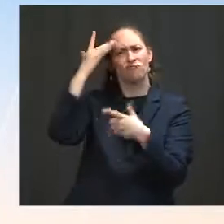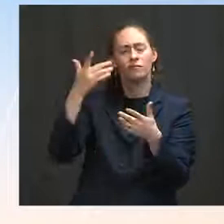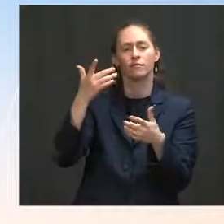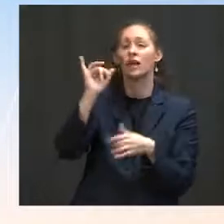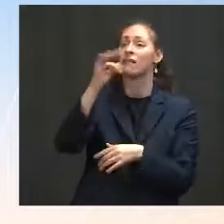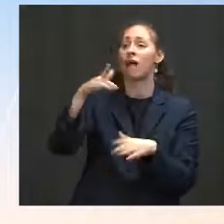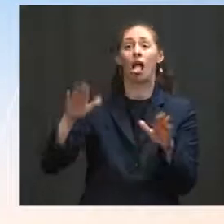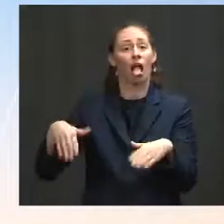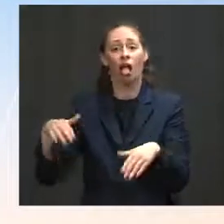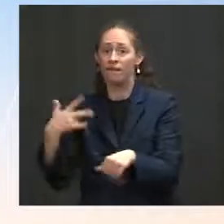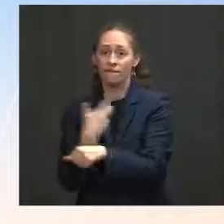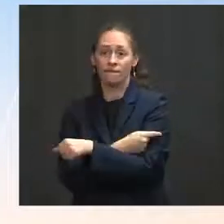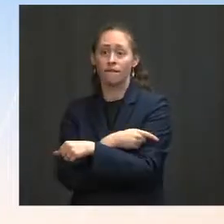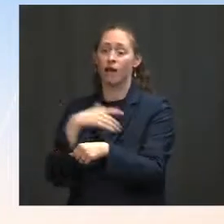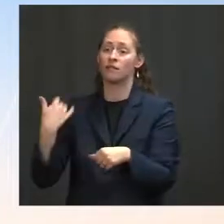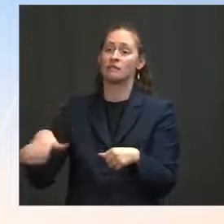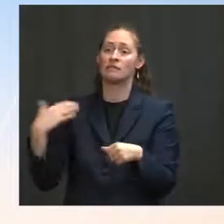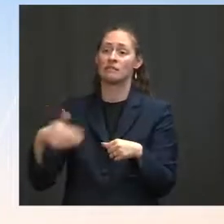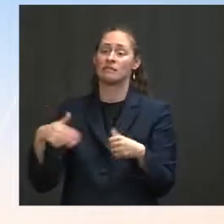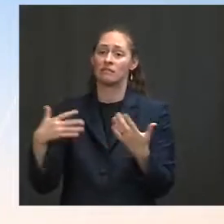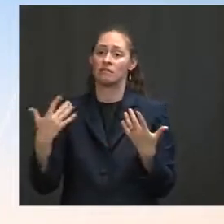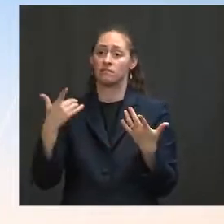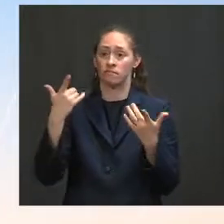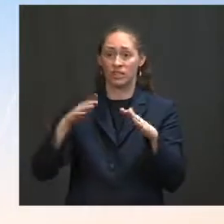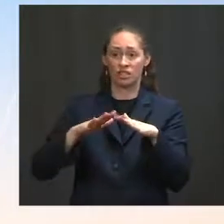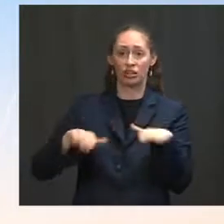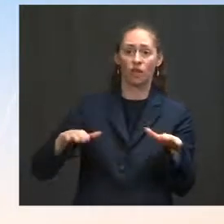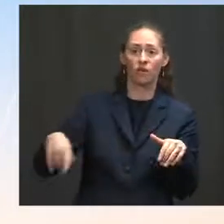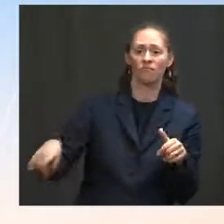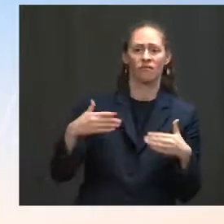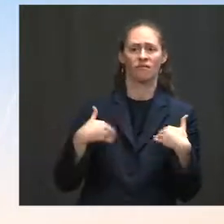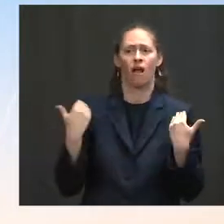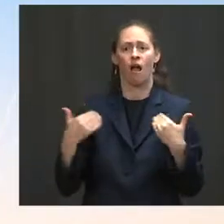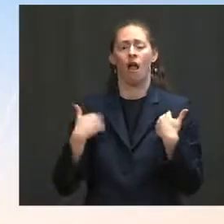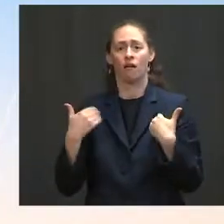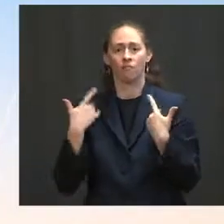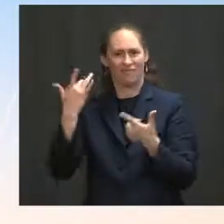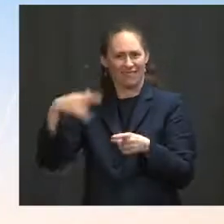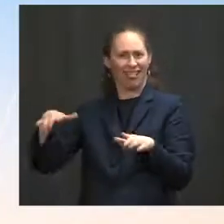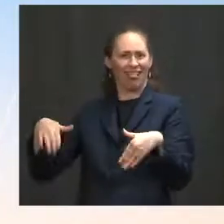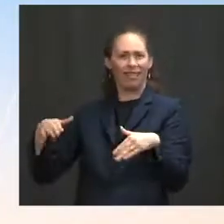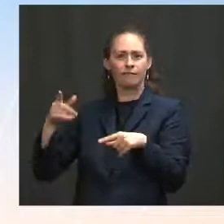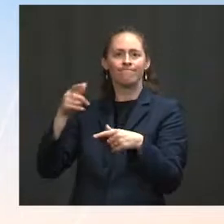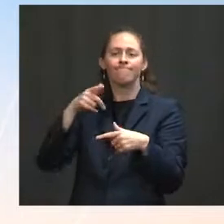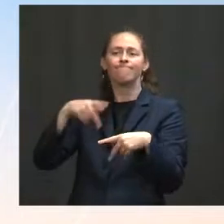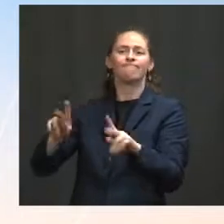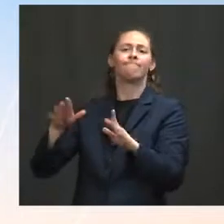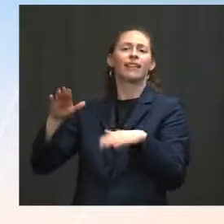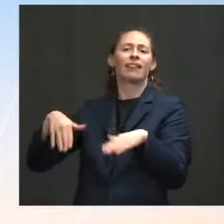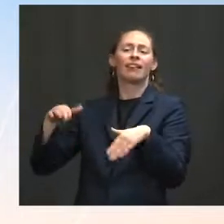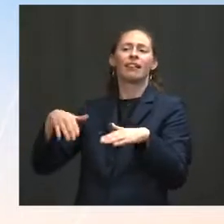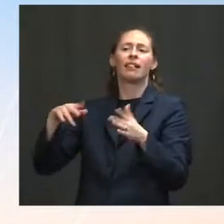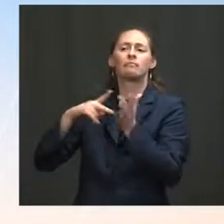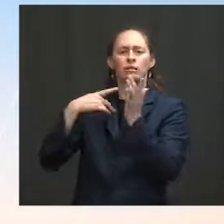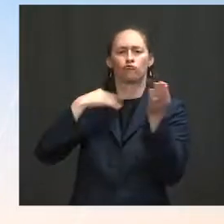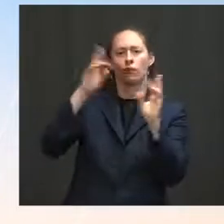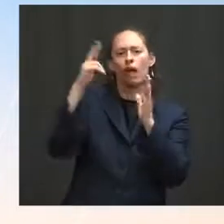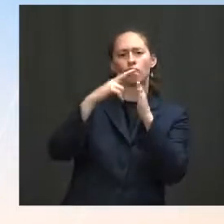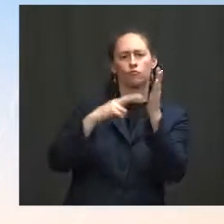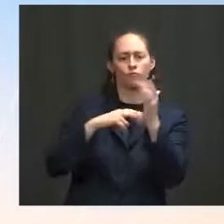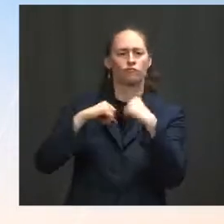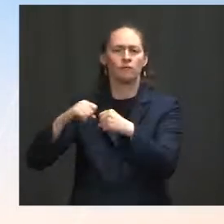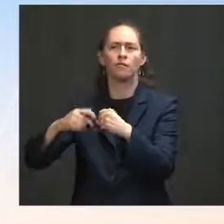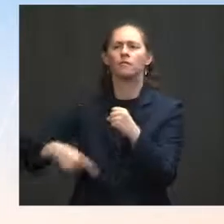to children who are under a certain age who are not yet eligible, then there are guidelines that remain in place. How these guidelines